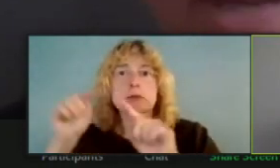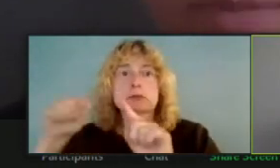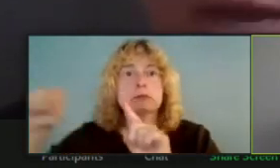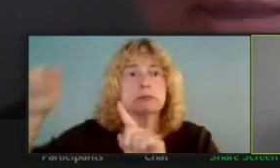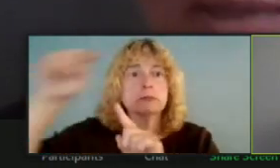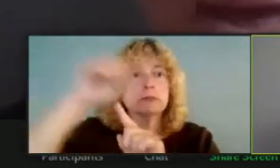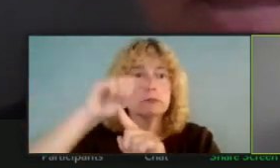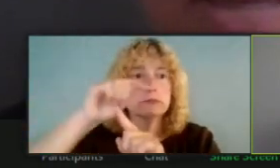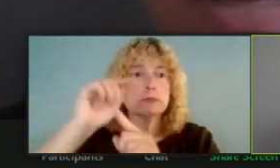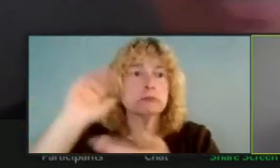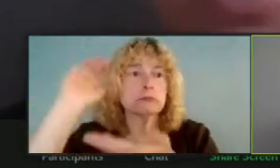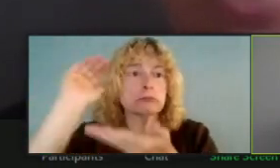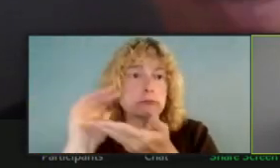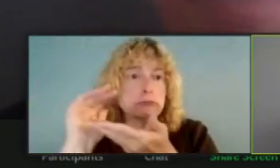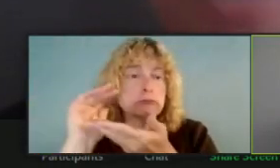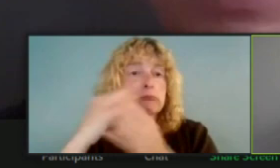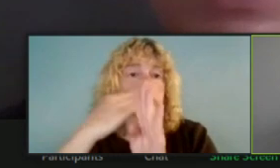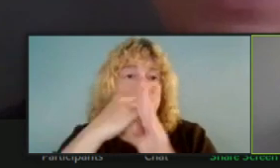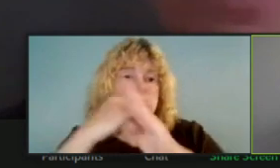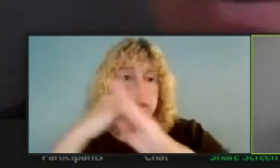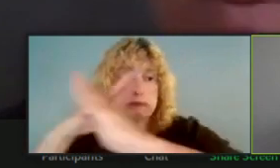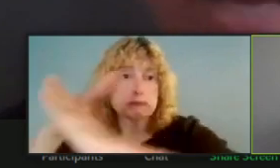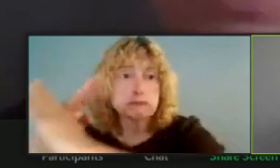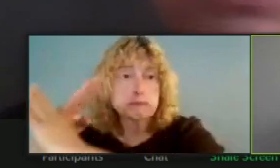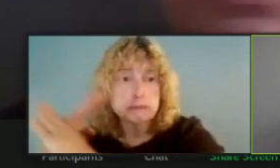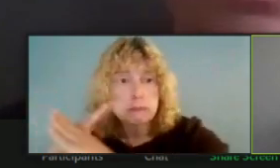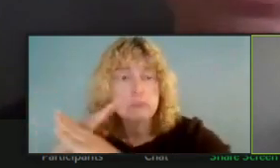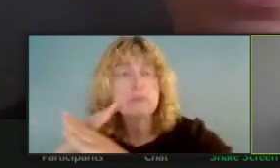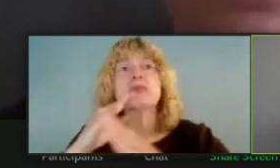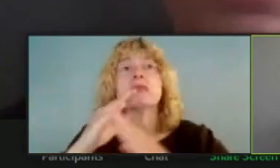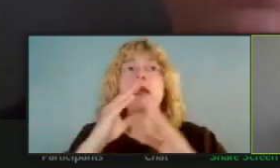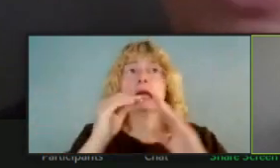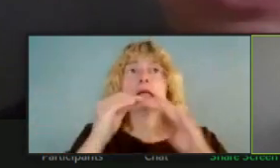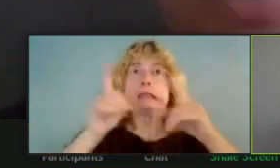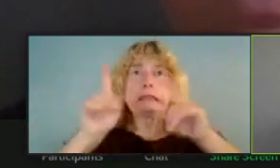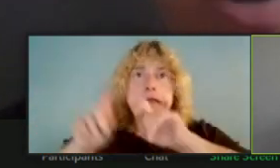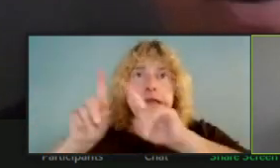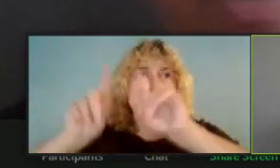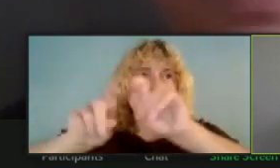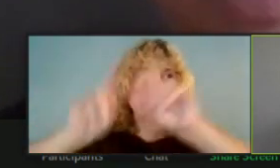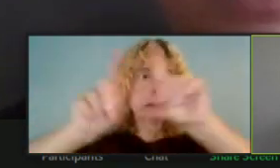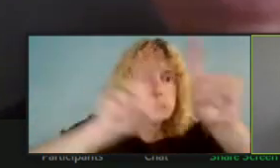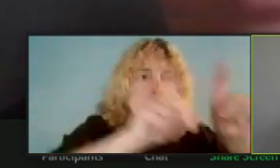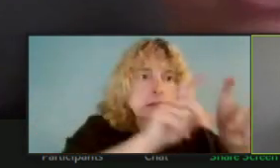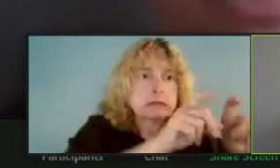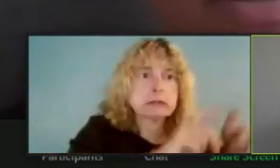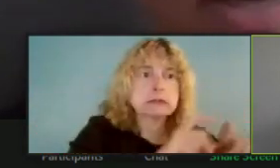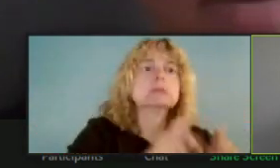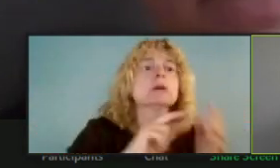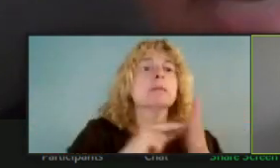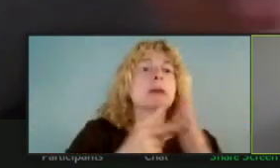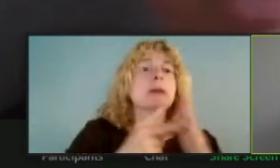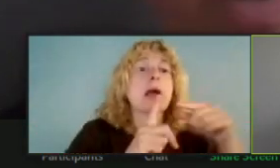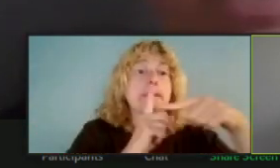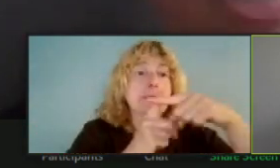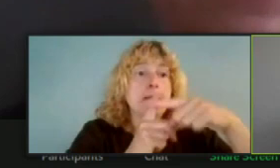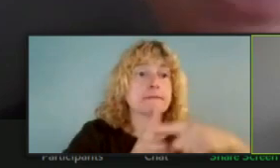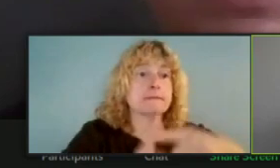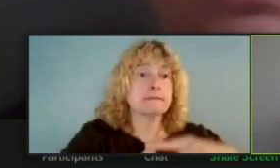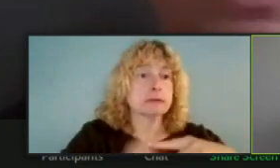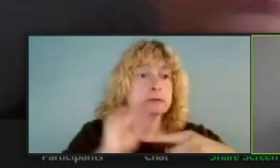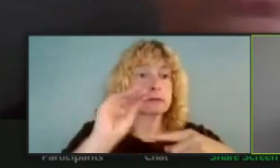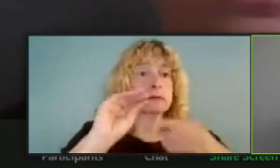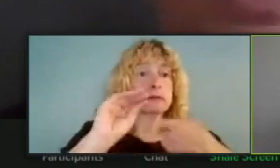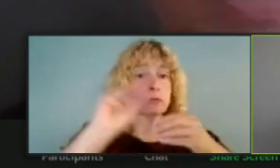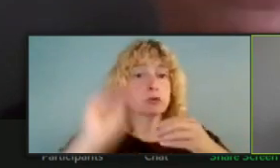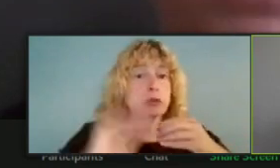still widespread testing so that positivity rates are much lower than they were, say, when we were in